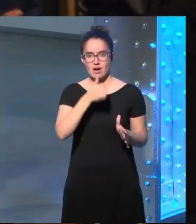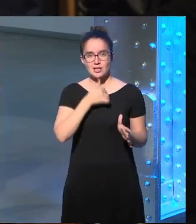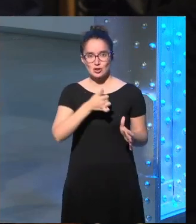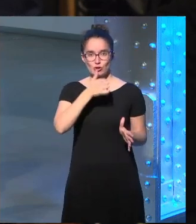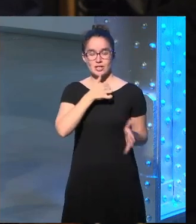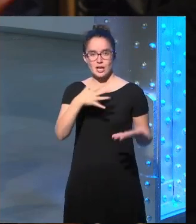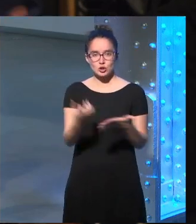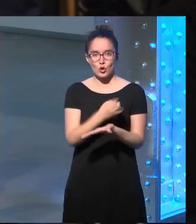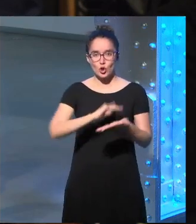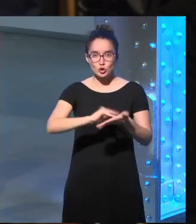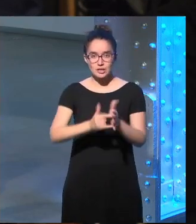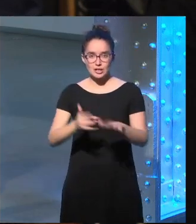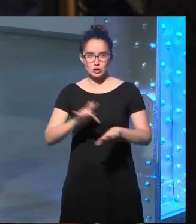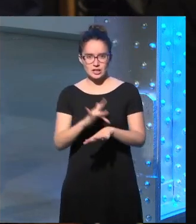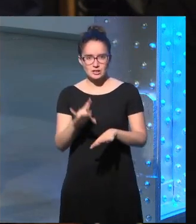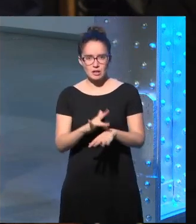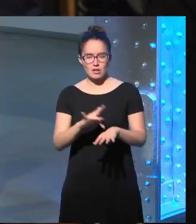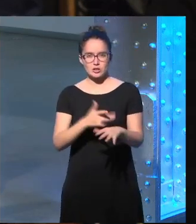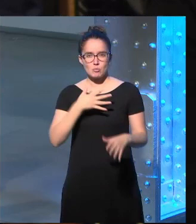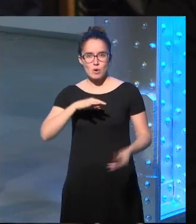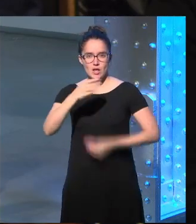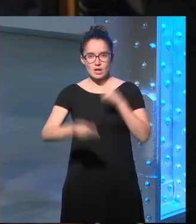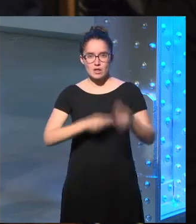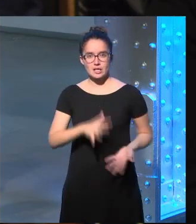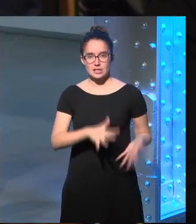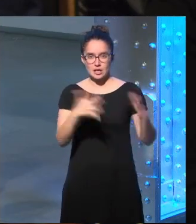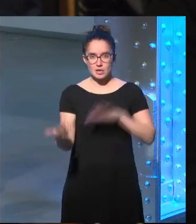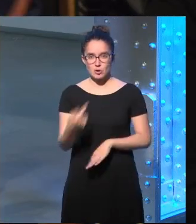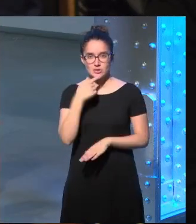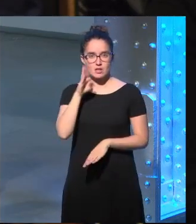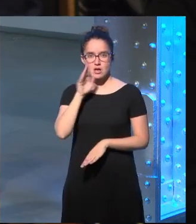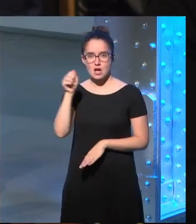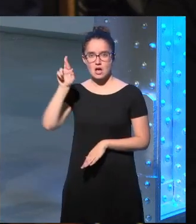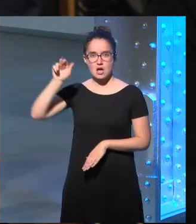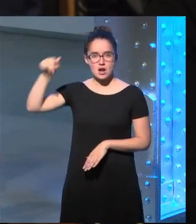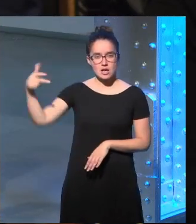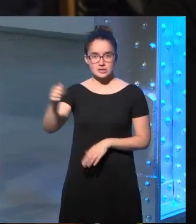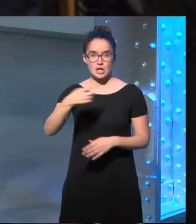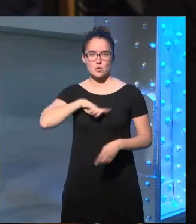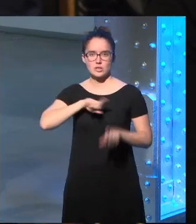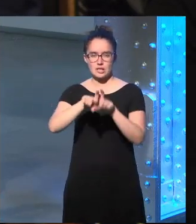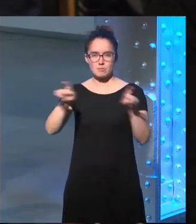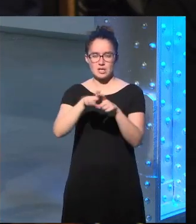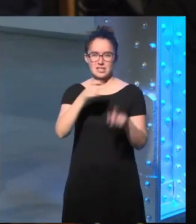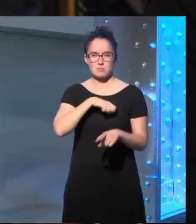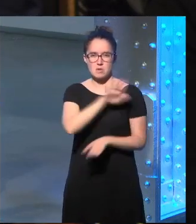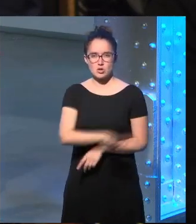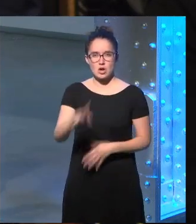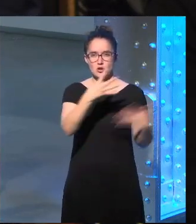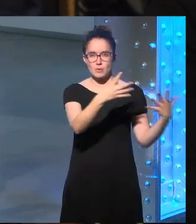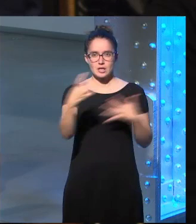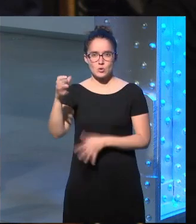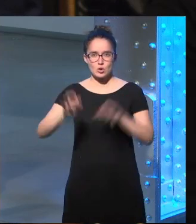that will sustain all those technicians, digital technicians, that will be the drivers for the